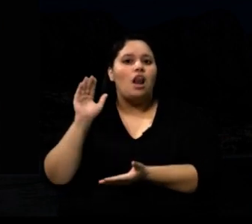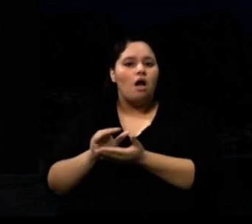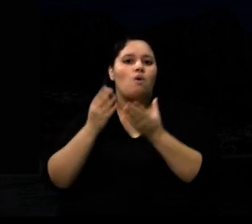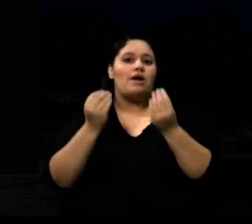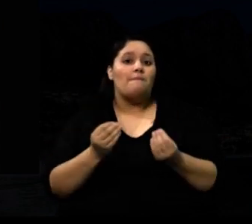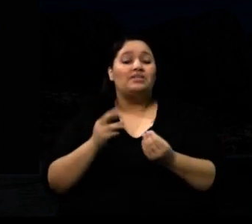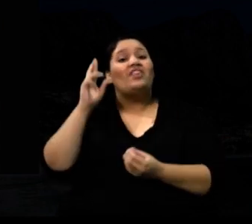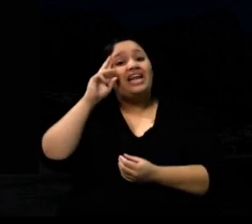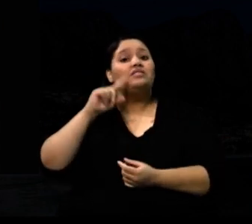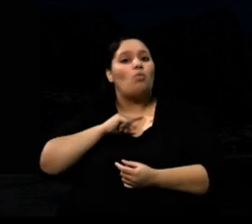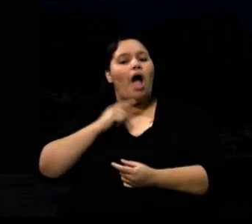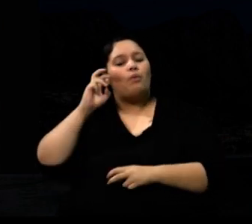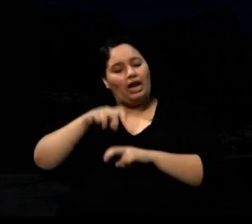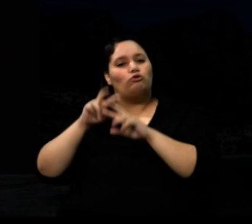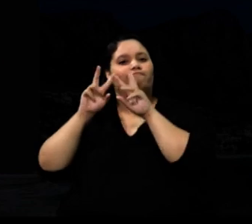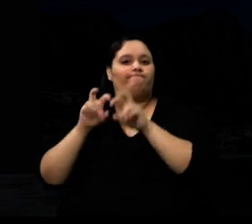should be a reason why.